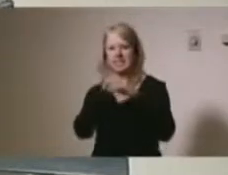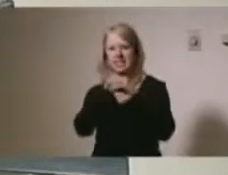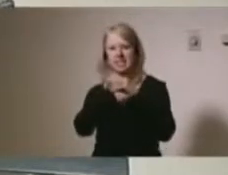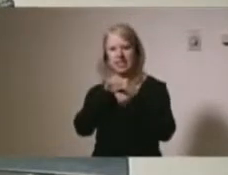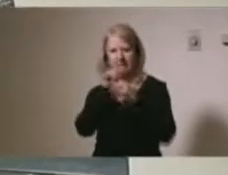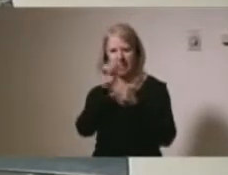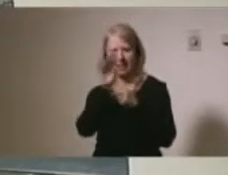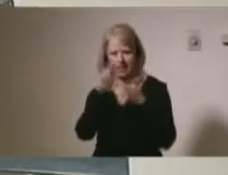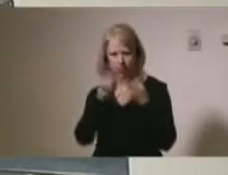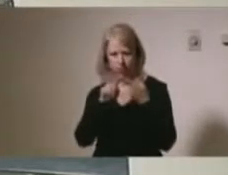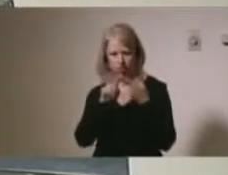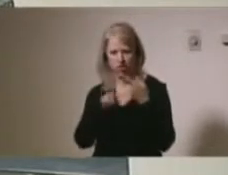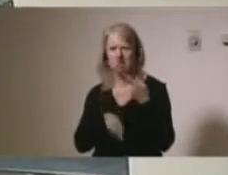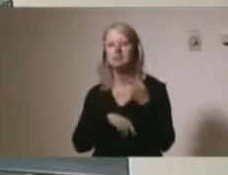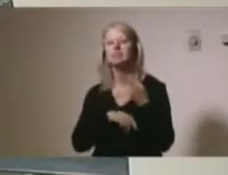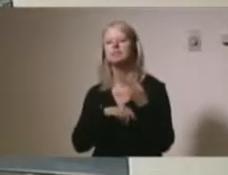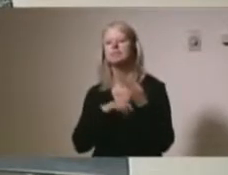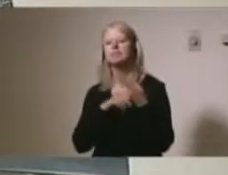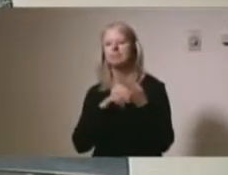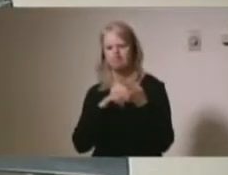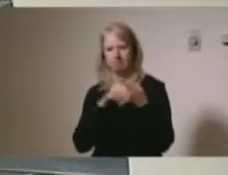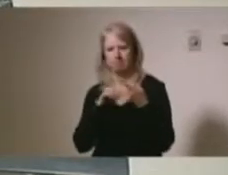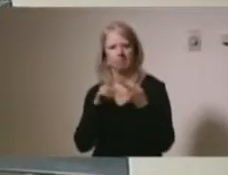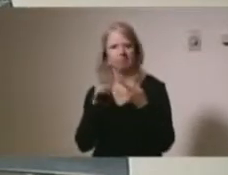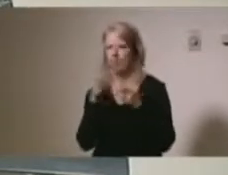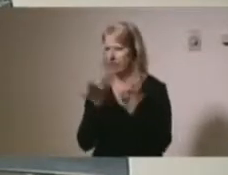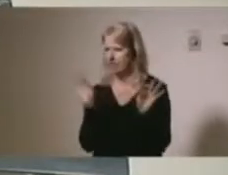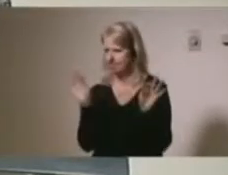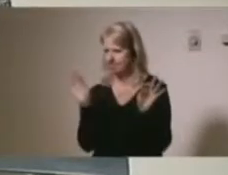account, and that has no cost.